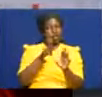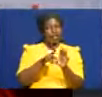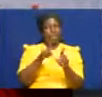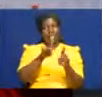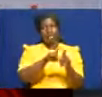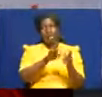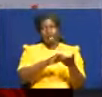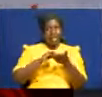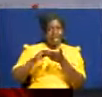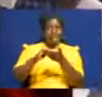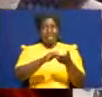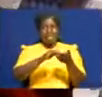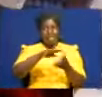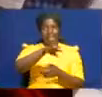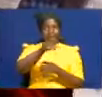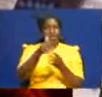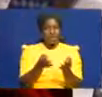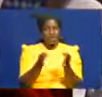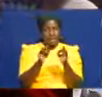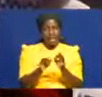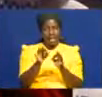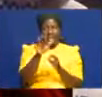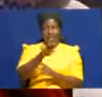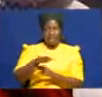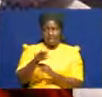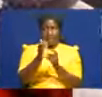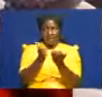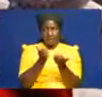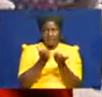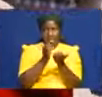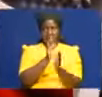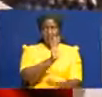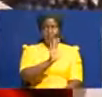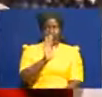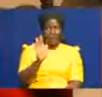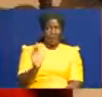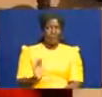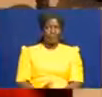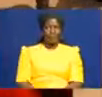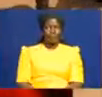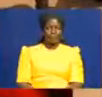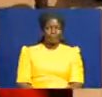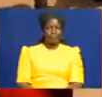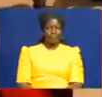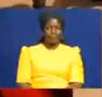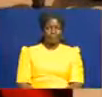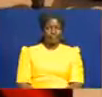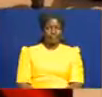officers in their areas of need. Kasi Chanamasha, Lunchtime News.